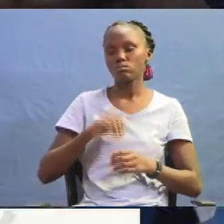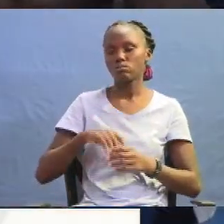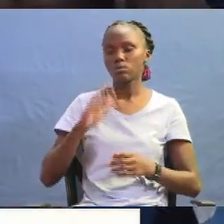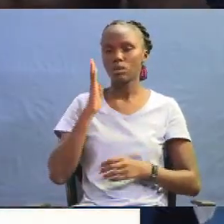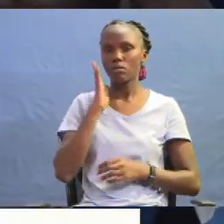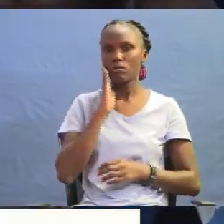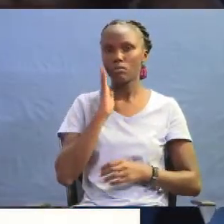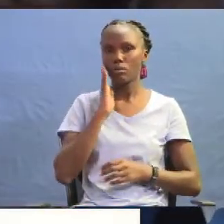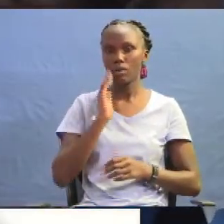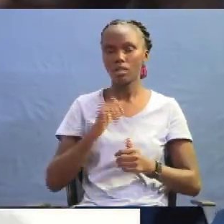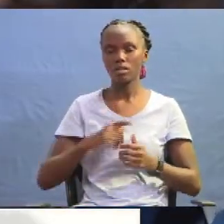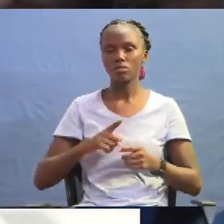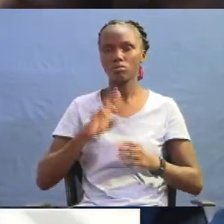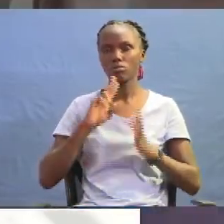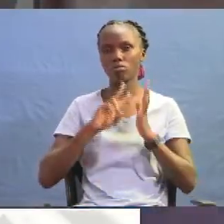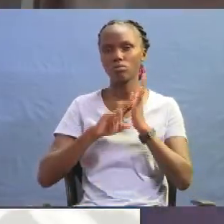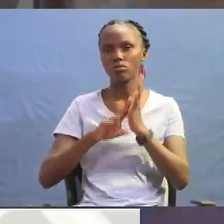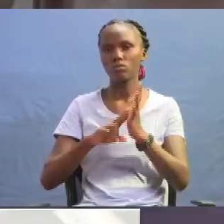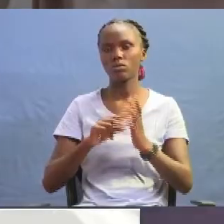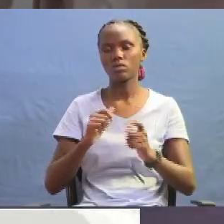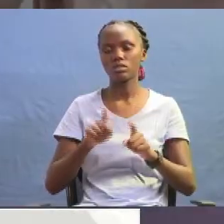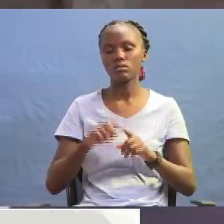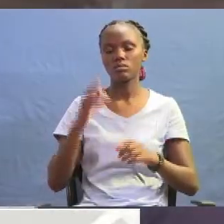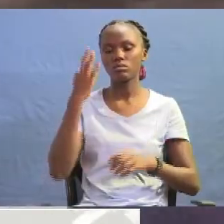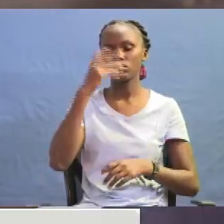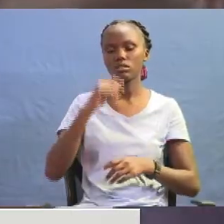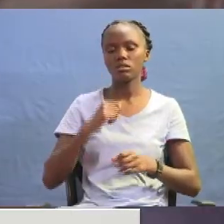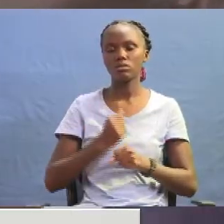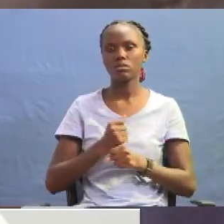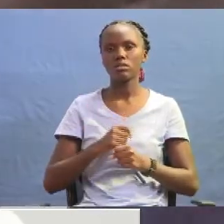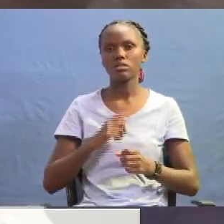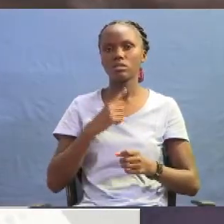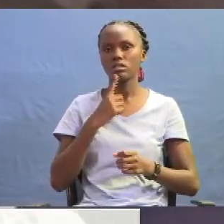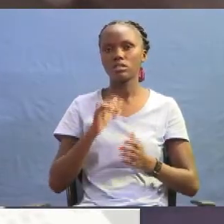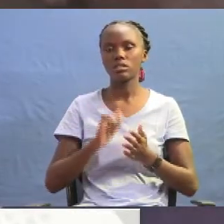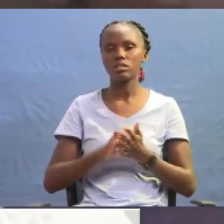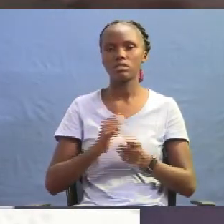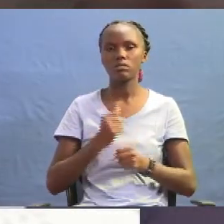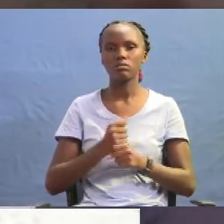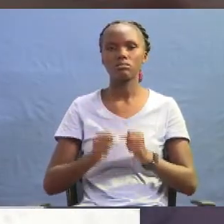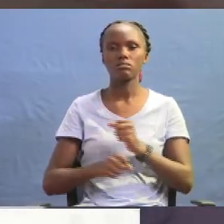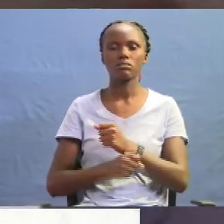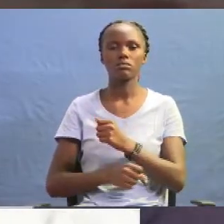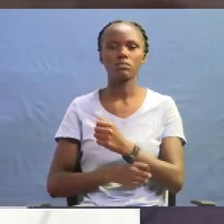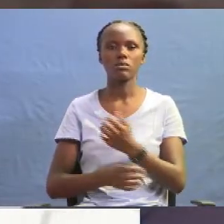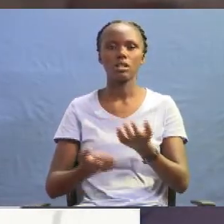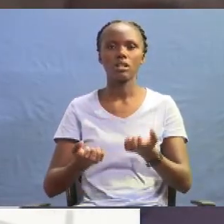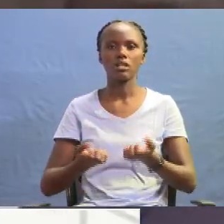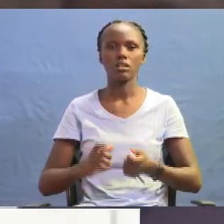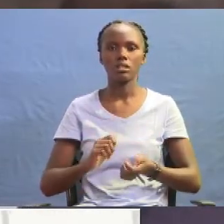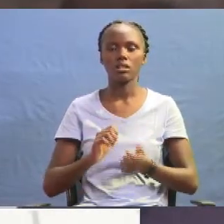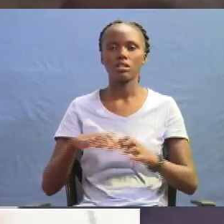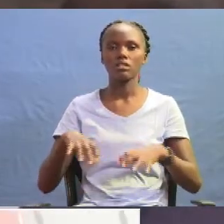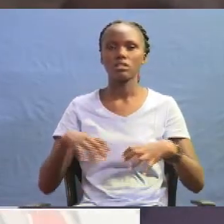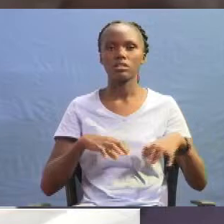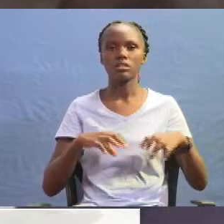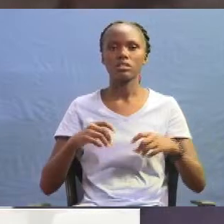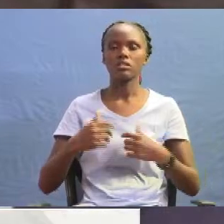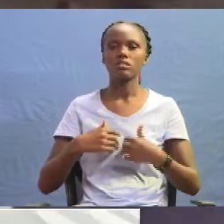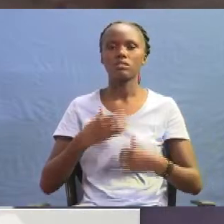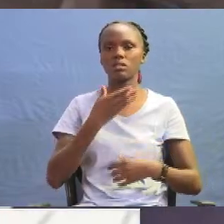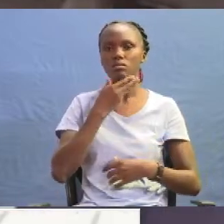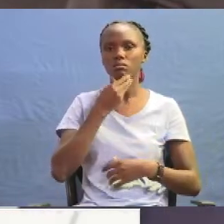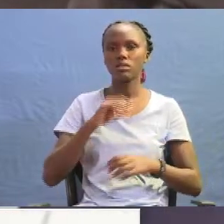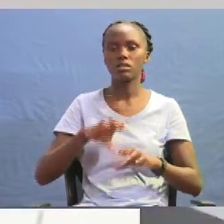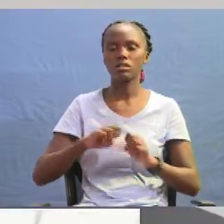rising challenges facing the boy child. He blames systematic neglect and absent fathers for worsening challenges facing male youth